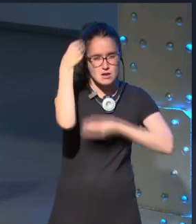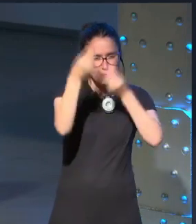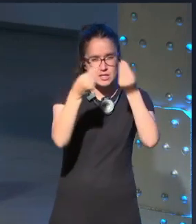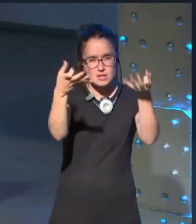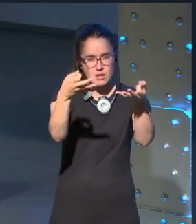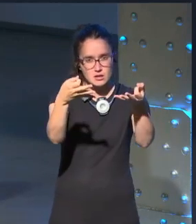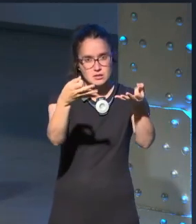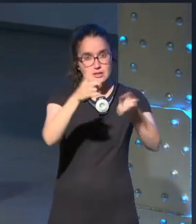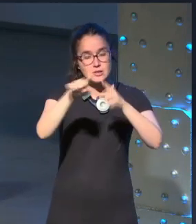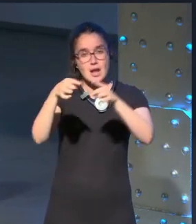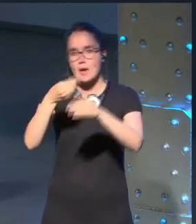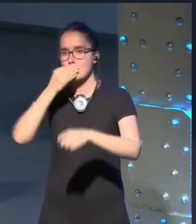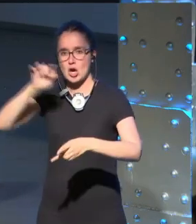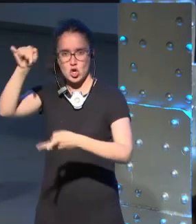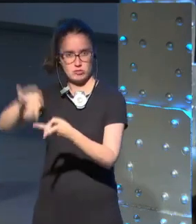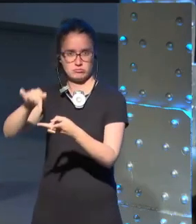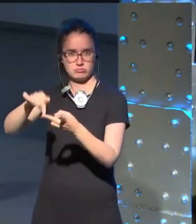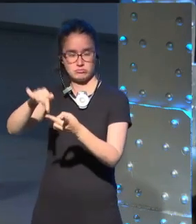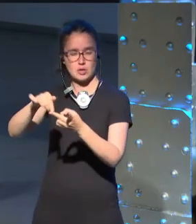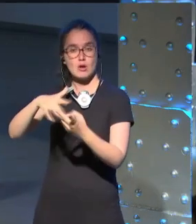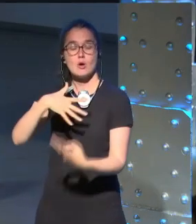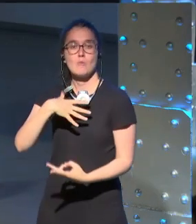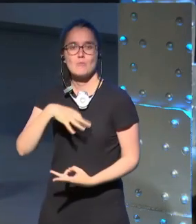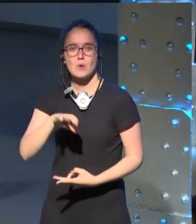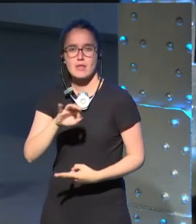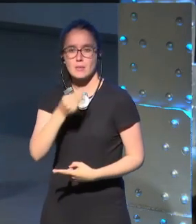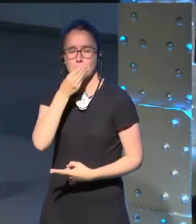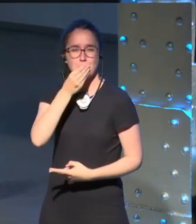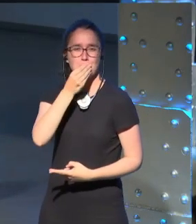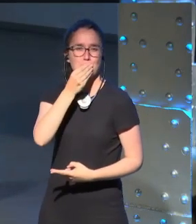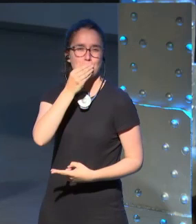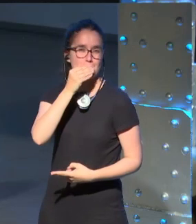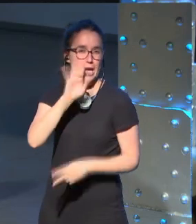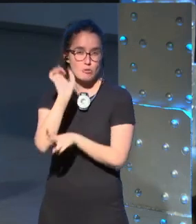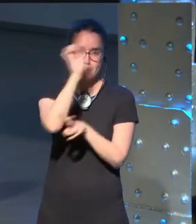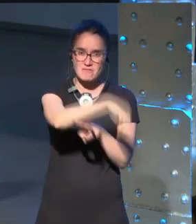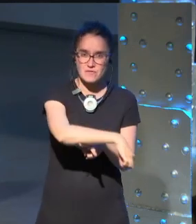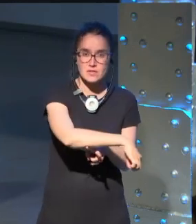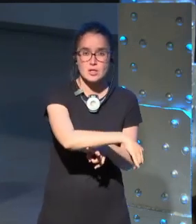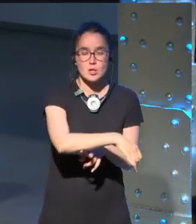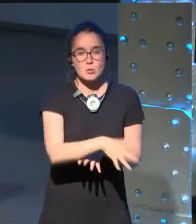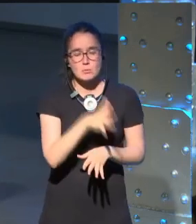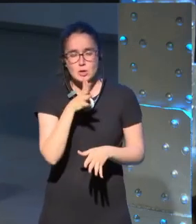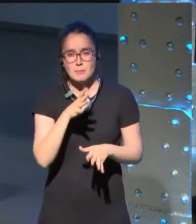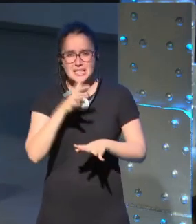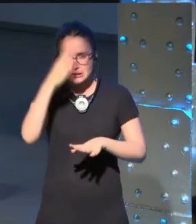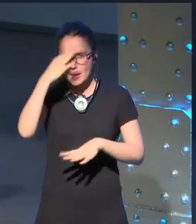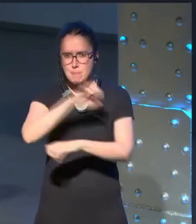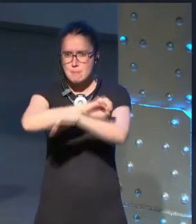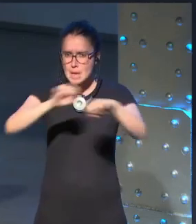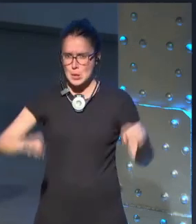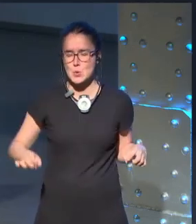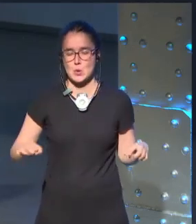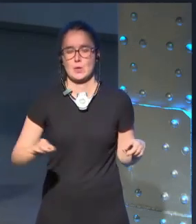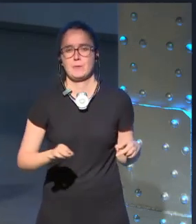think of a number, I think it's is the best novel, even maybe even